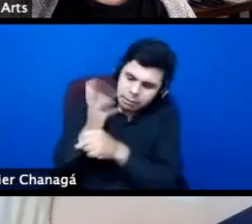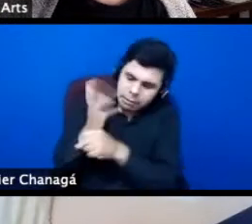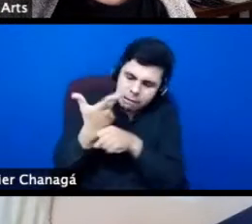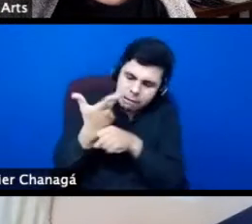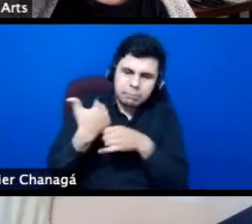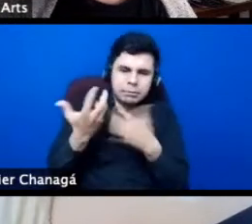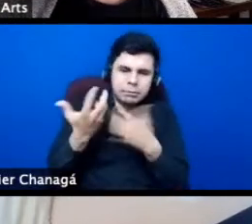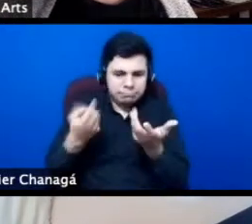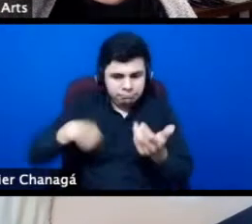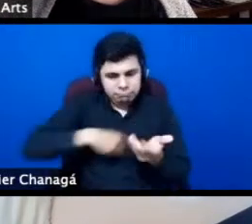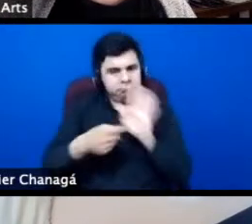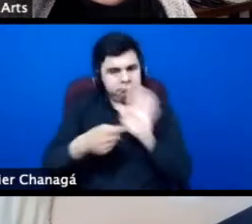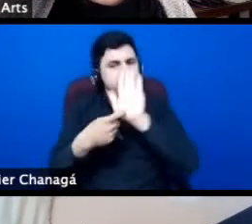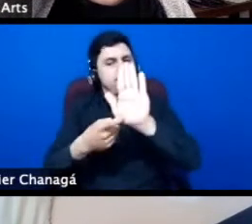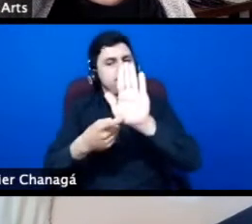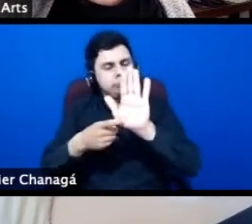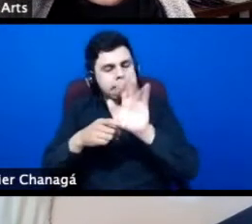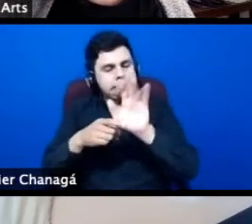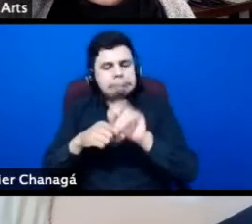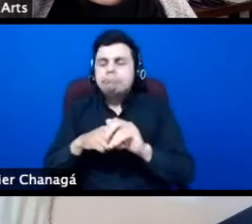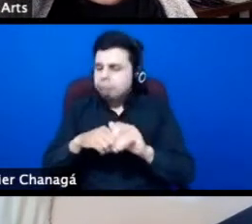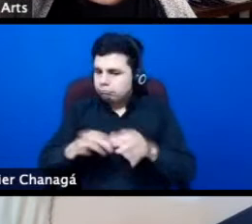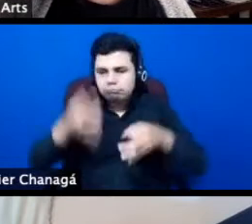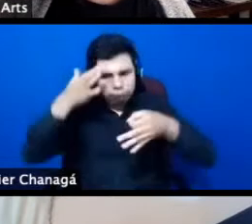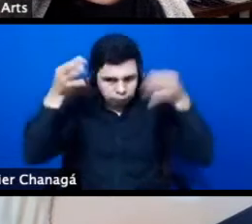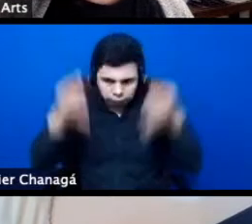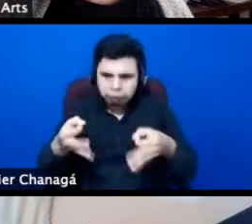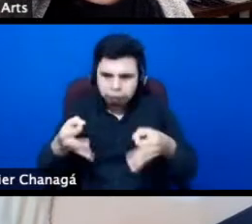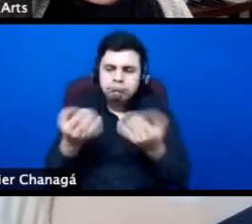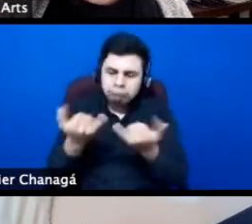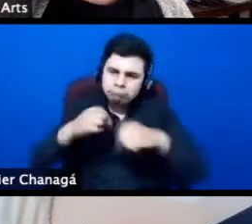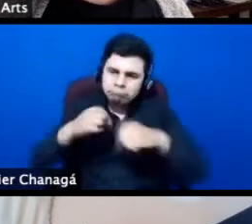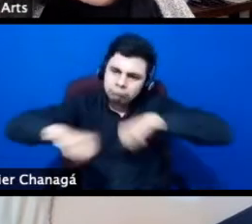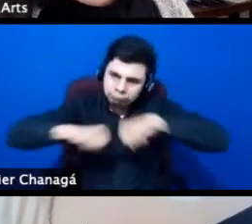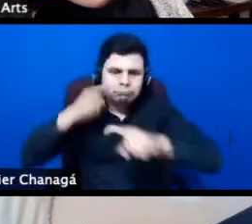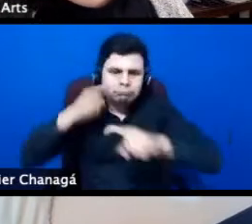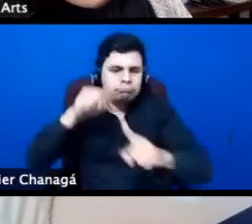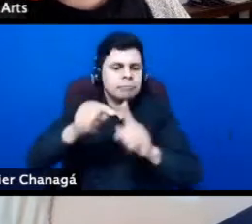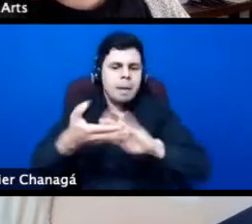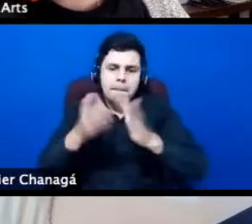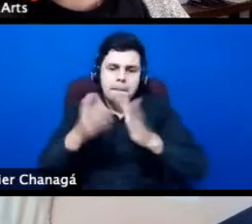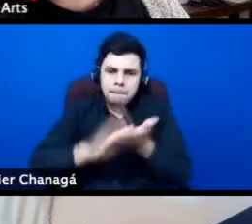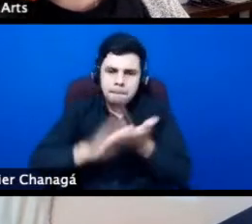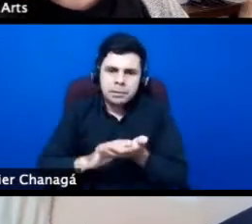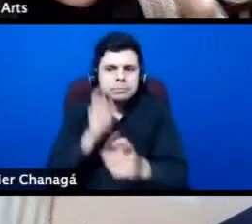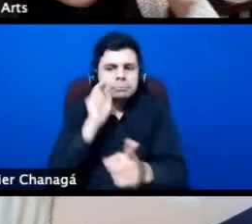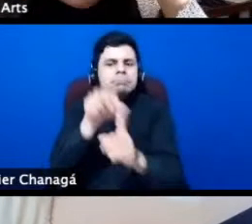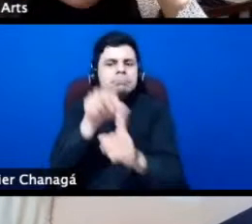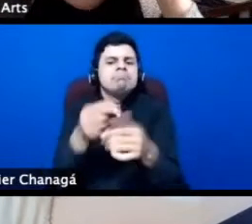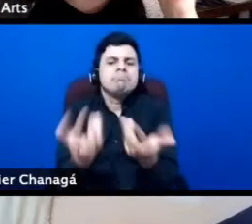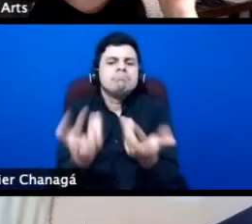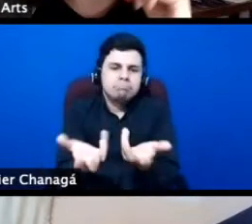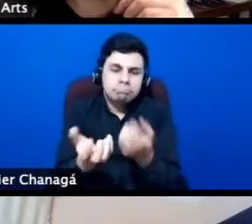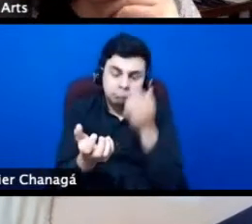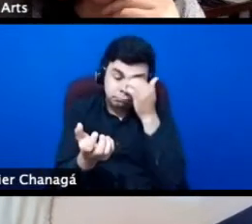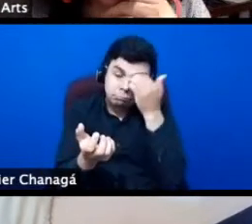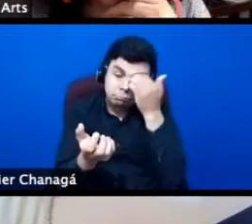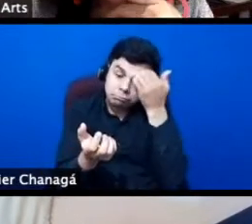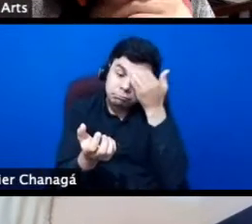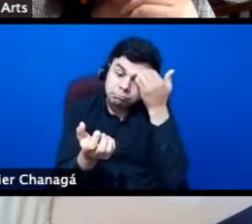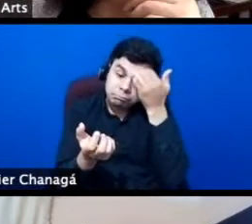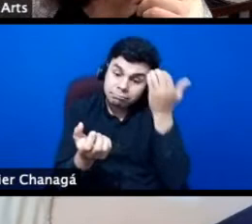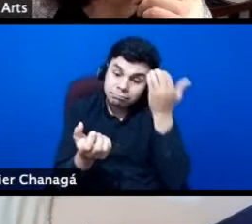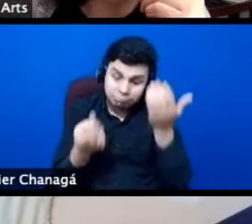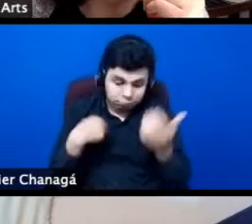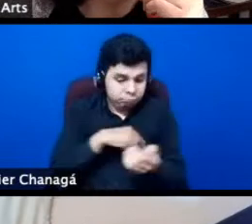es indiscutible ese buen puerto que es la paz, ese destino lo vamos a encontrar. Entonces, nosotros ya lo hemos hecho,